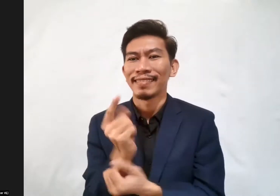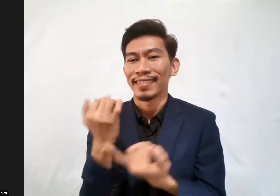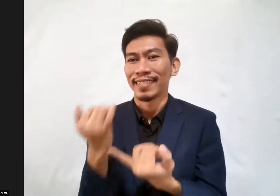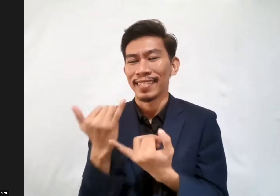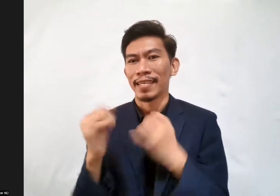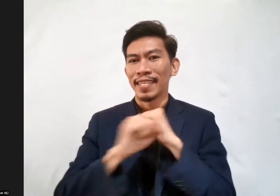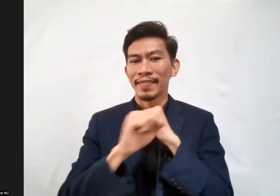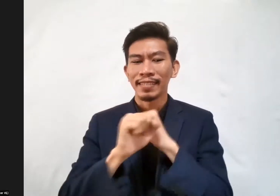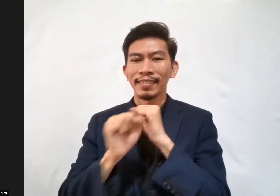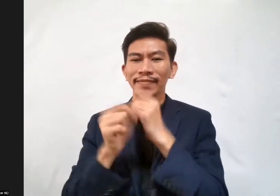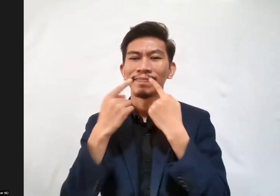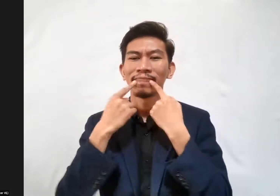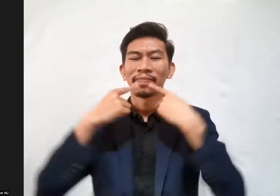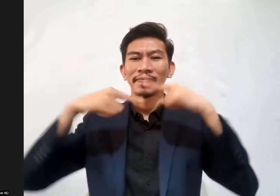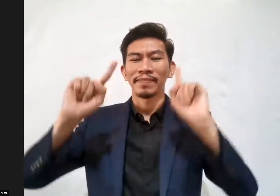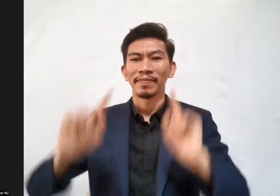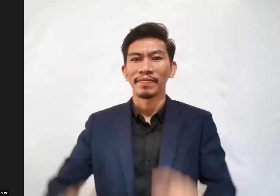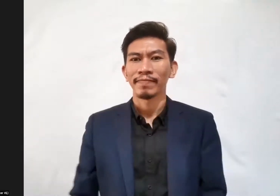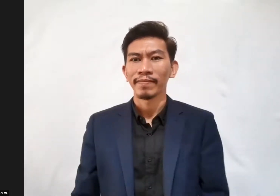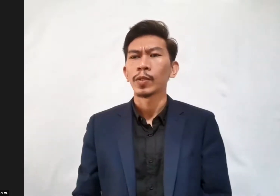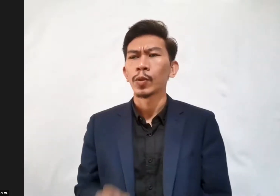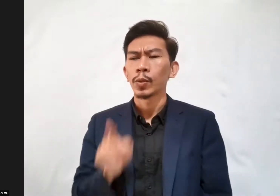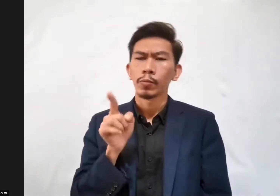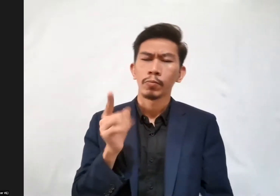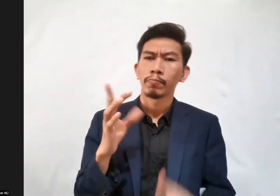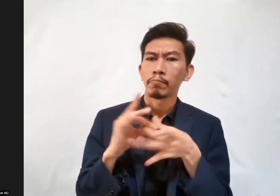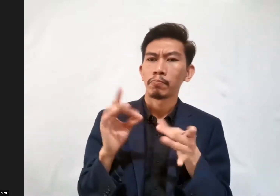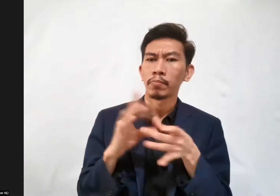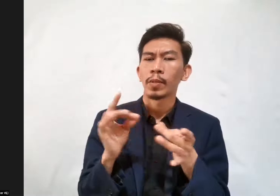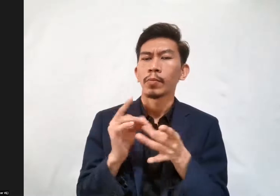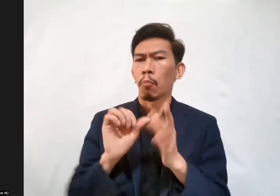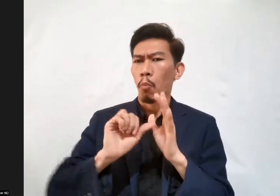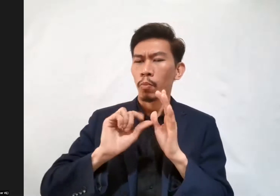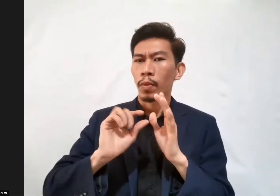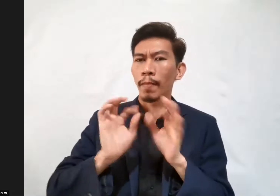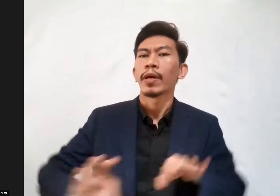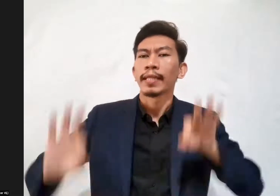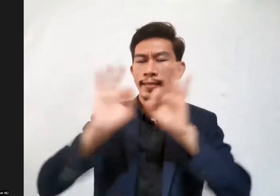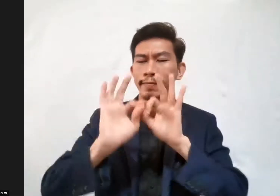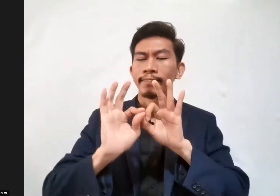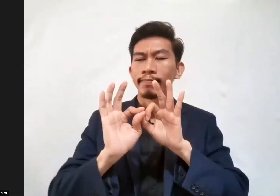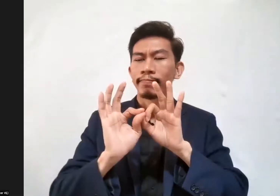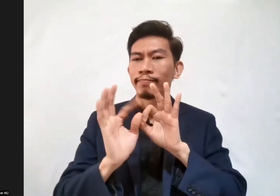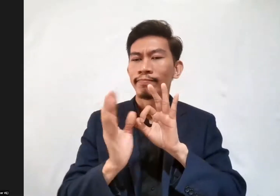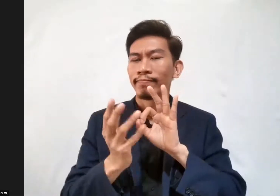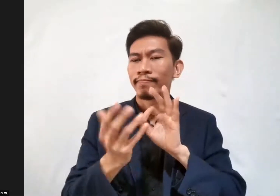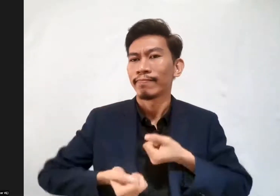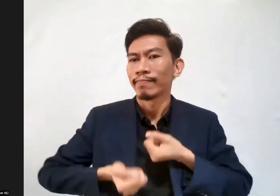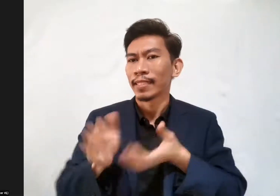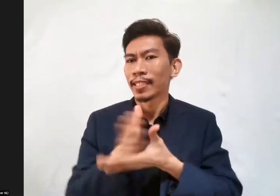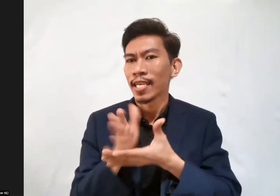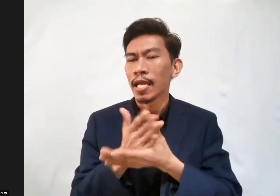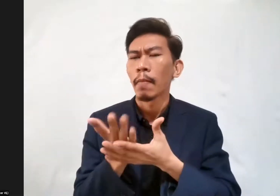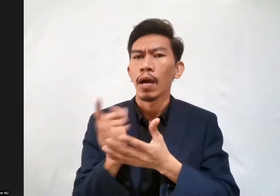very successful. You actually mentioned a very important point on the importance of